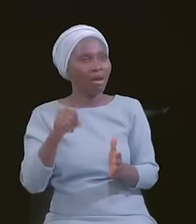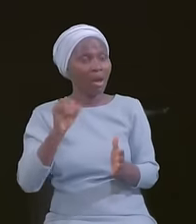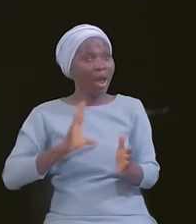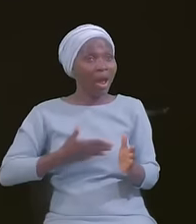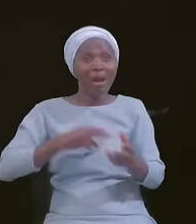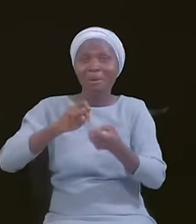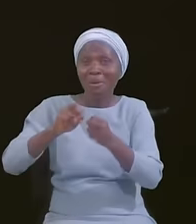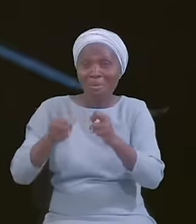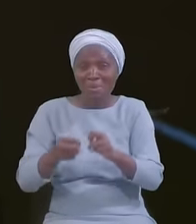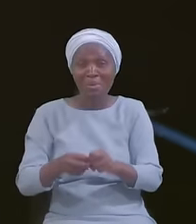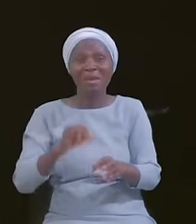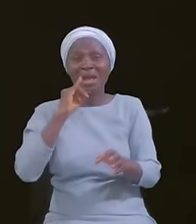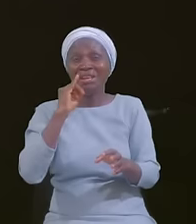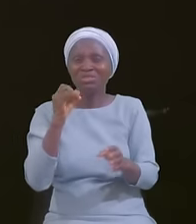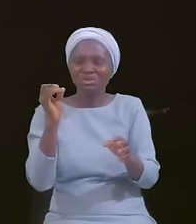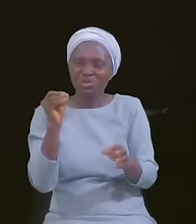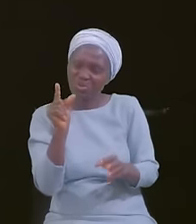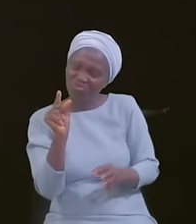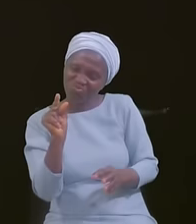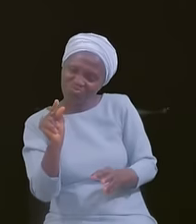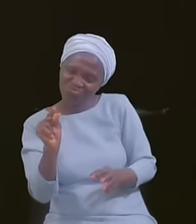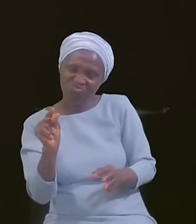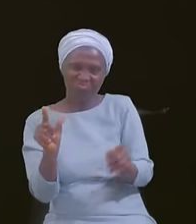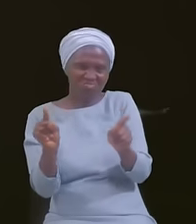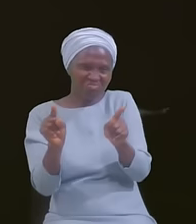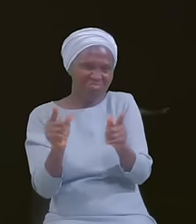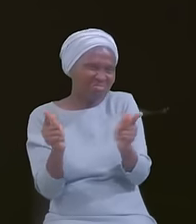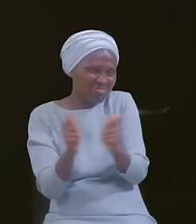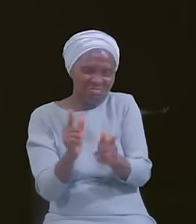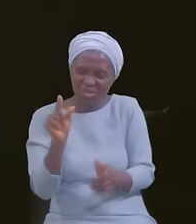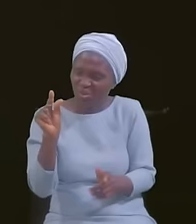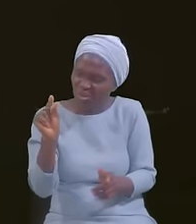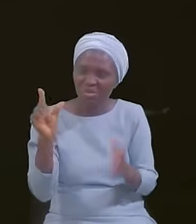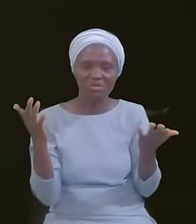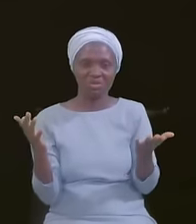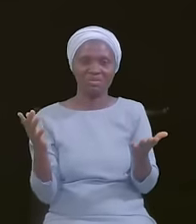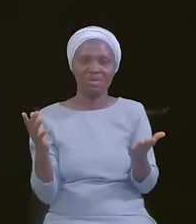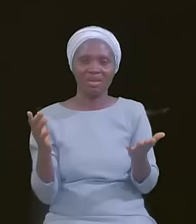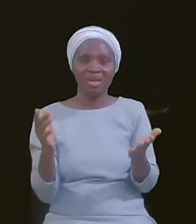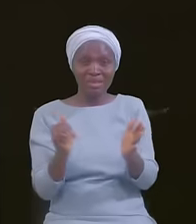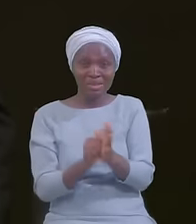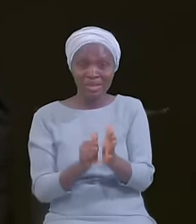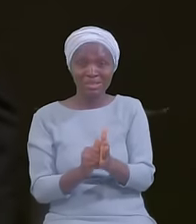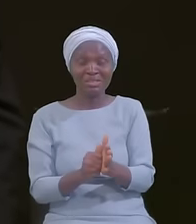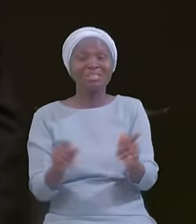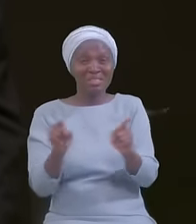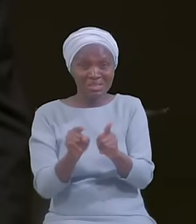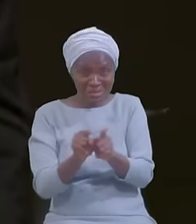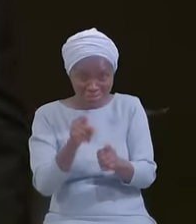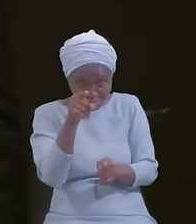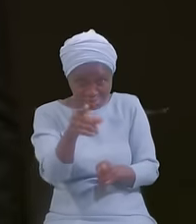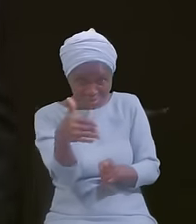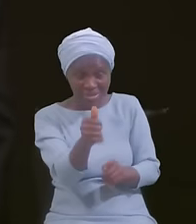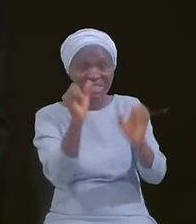say, they're so tiny, like a little fly, that even you can kill that